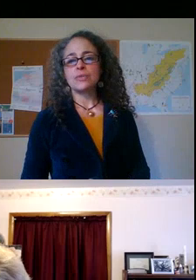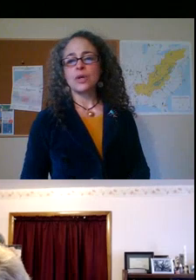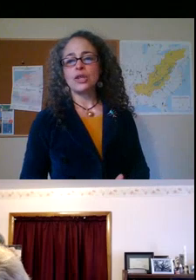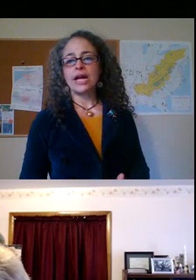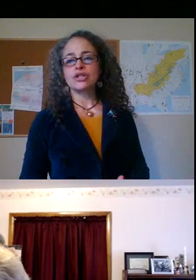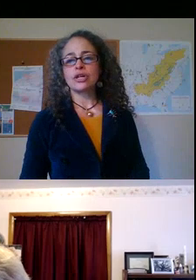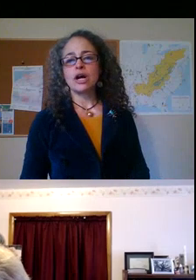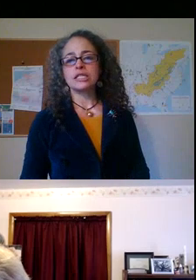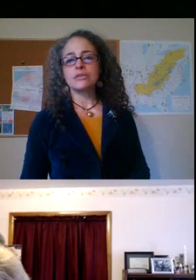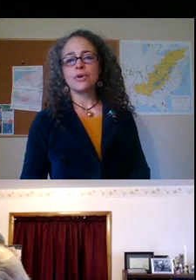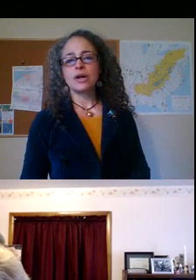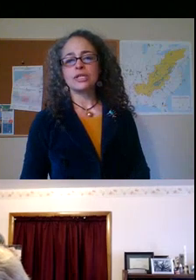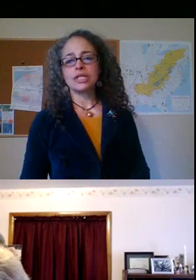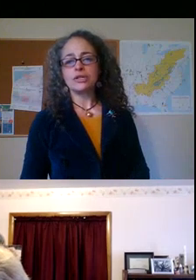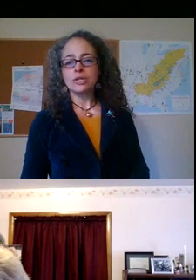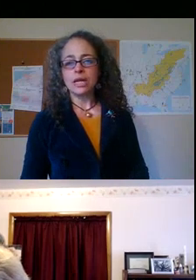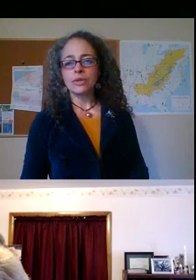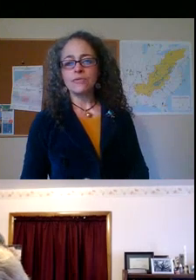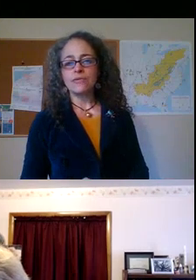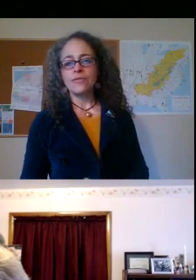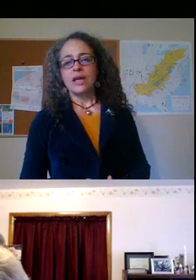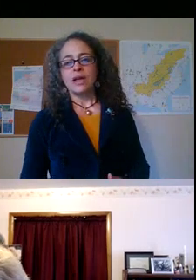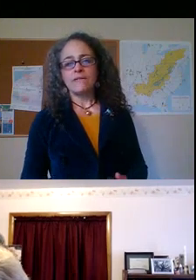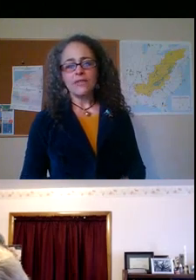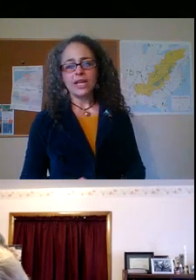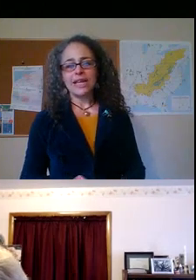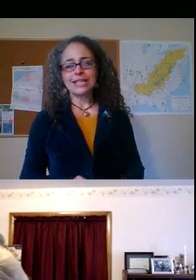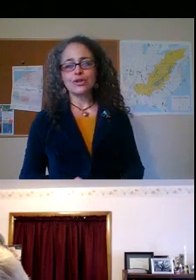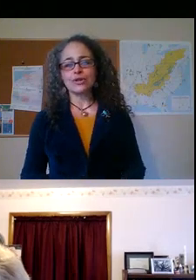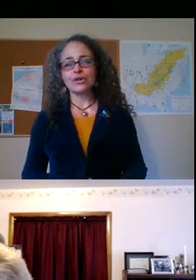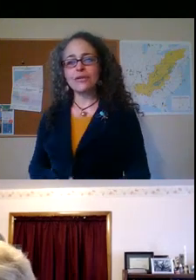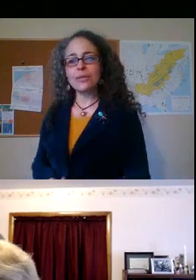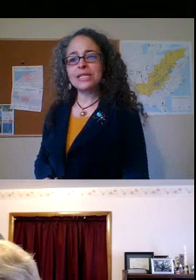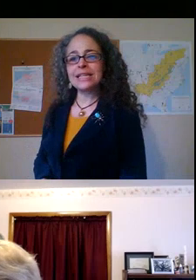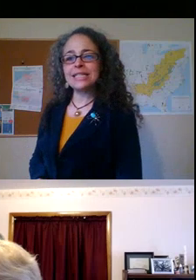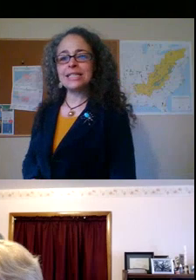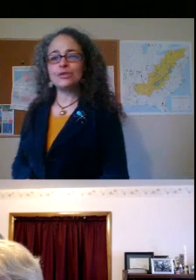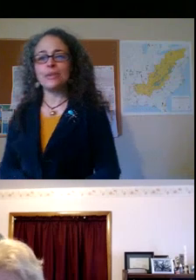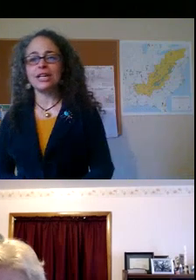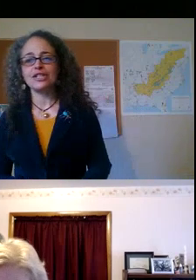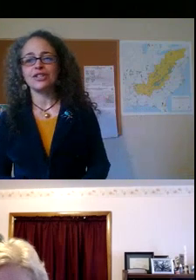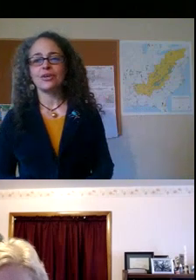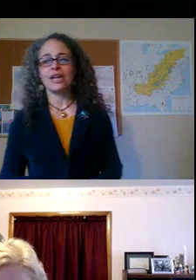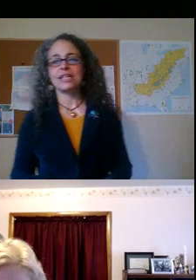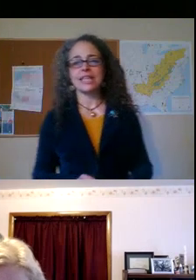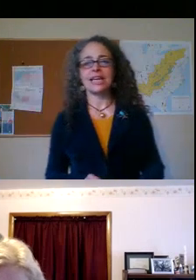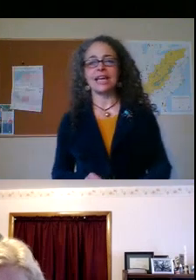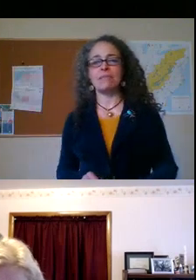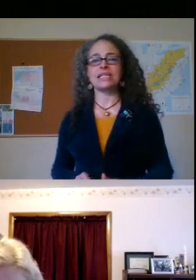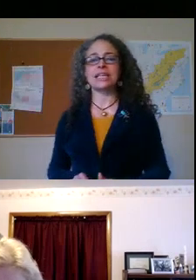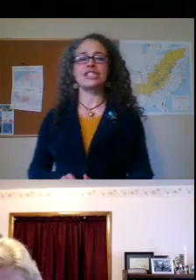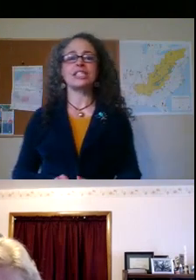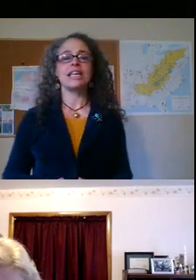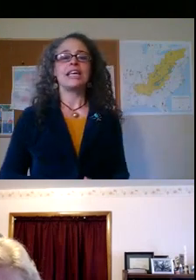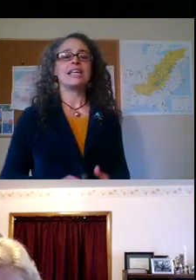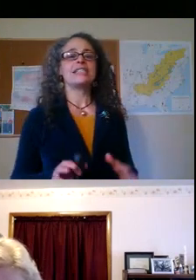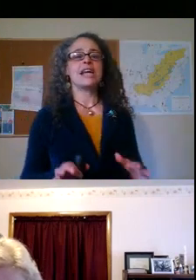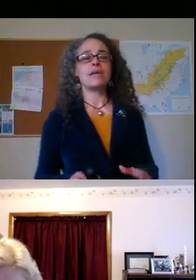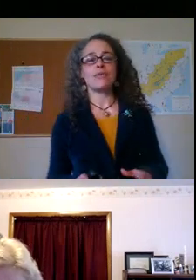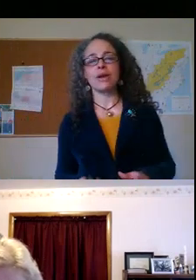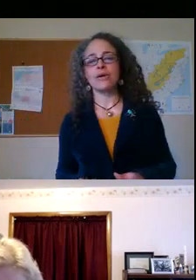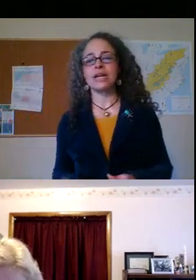considered eligible, the extra cost and bureaucracy associated with involving an external government entity to manage the grant, aka basic